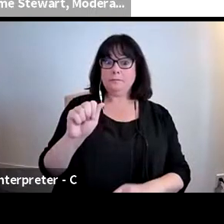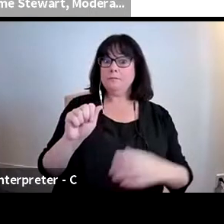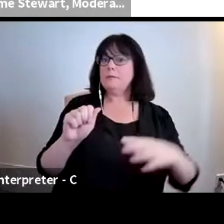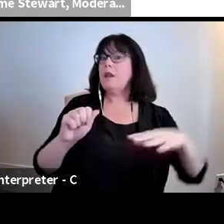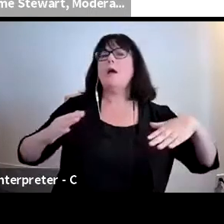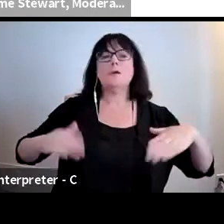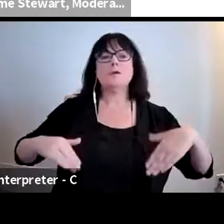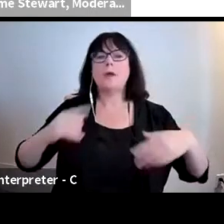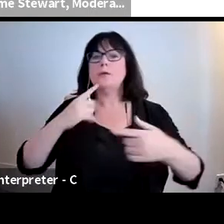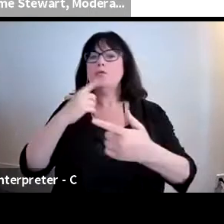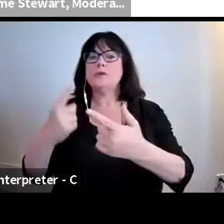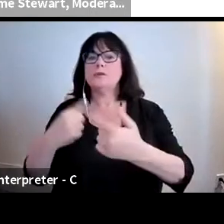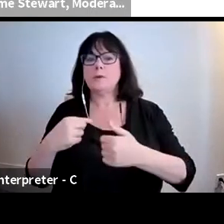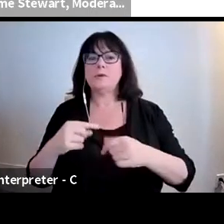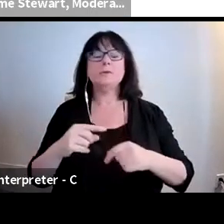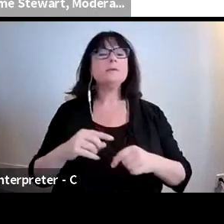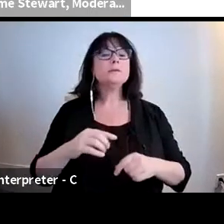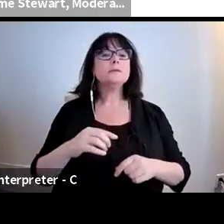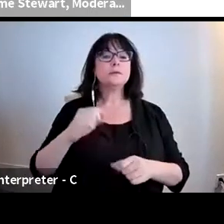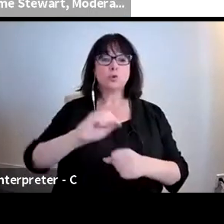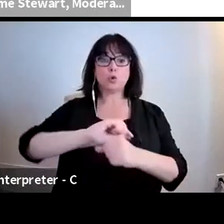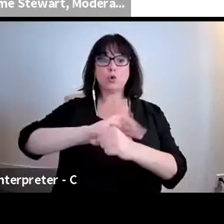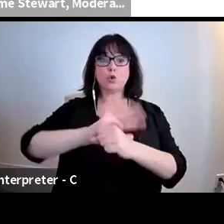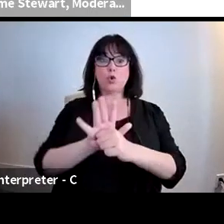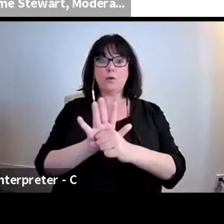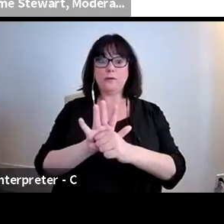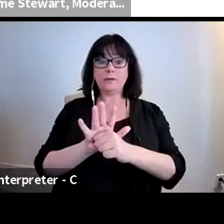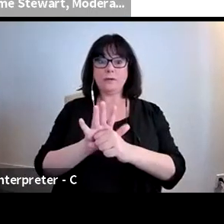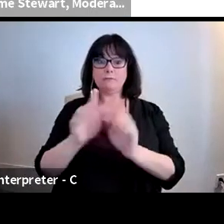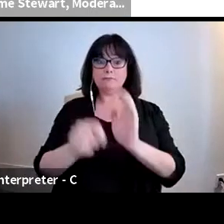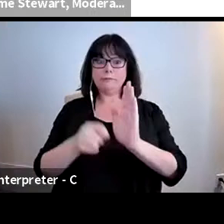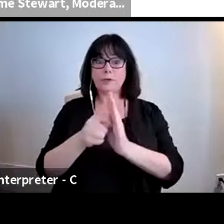rule just for the COVID period? So we're